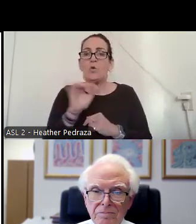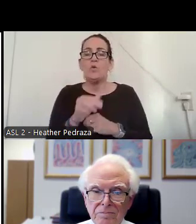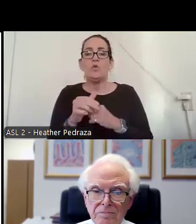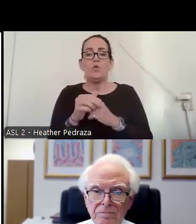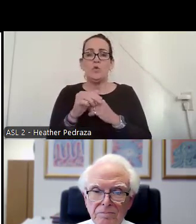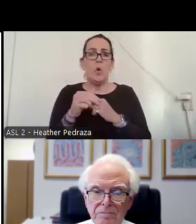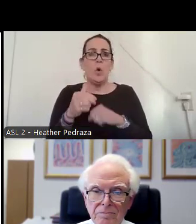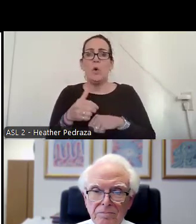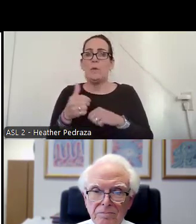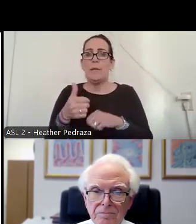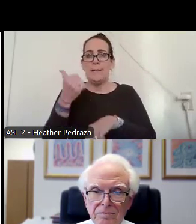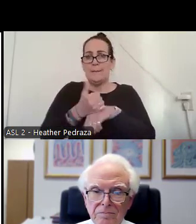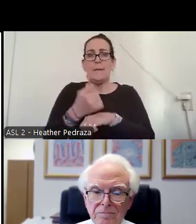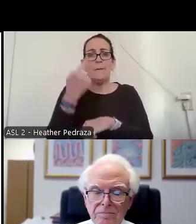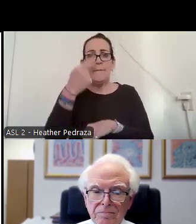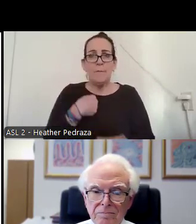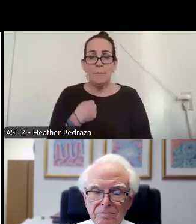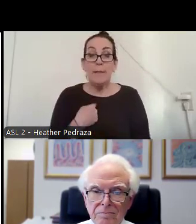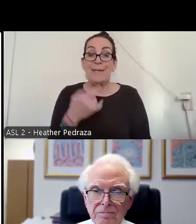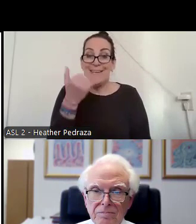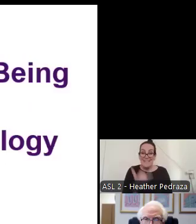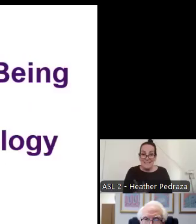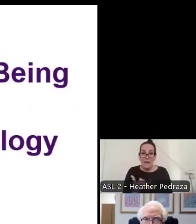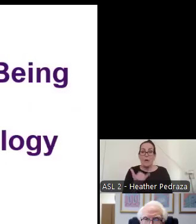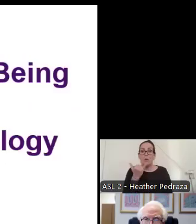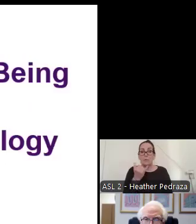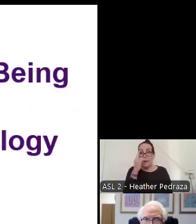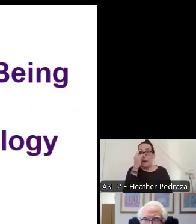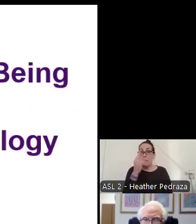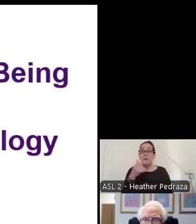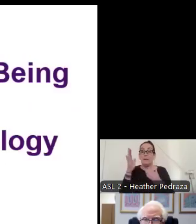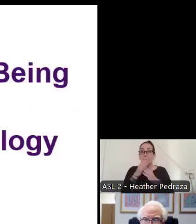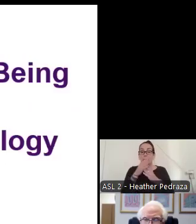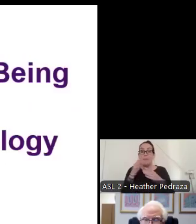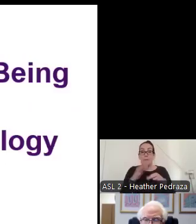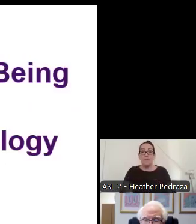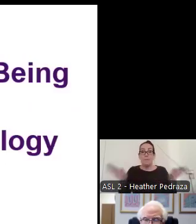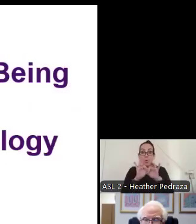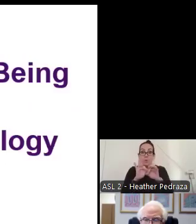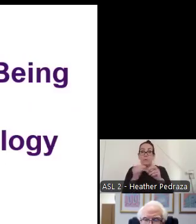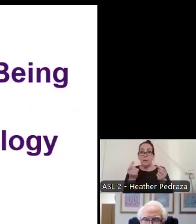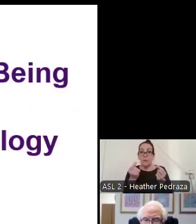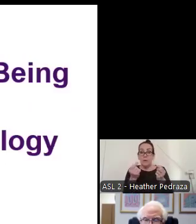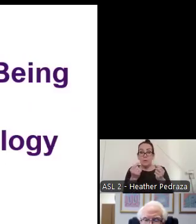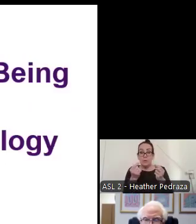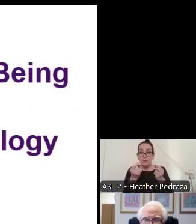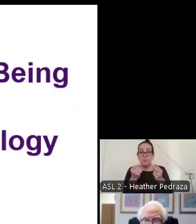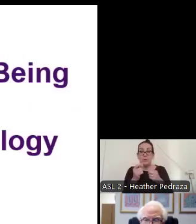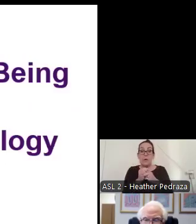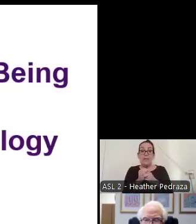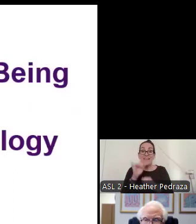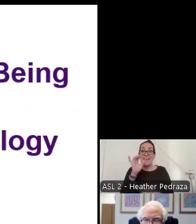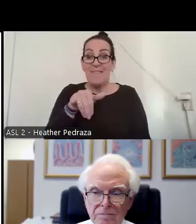pinch point is now and will grow even more so that it's about